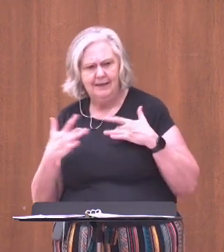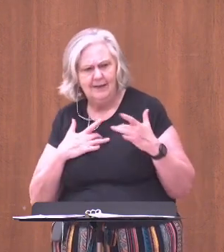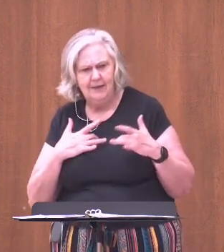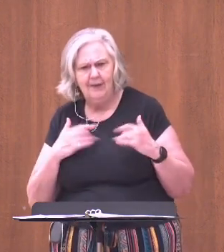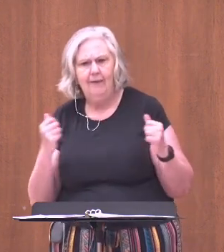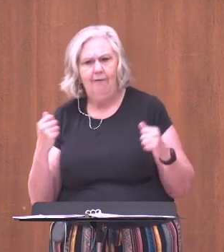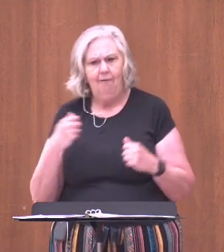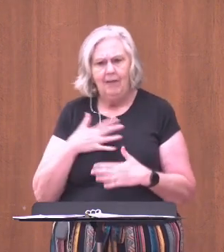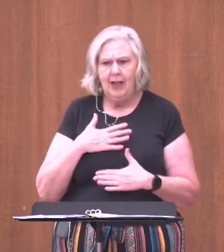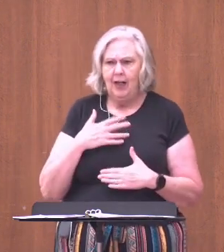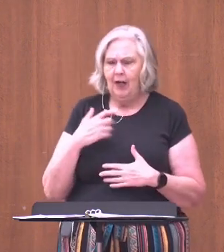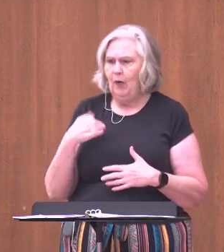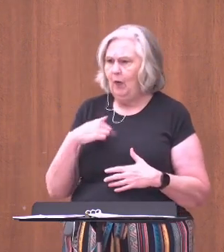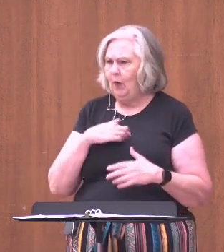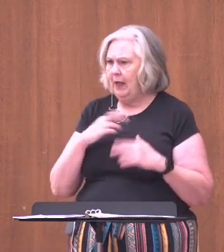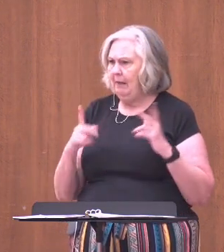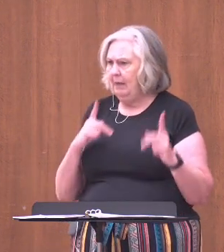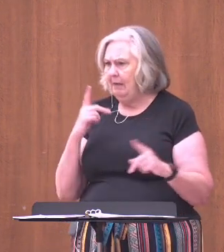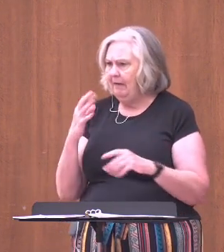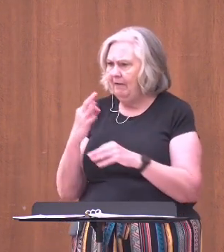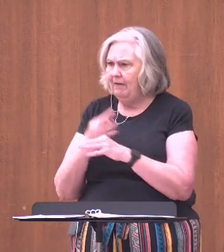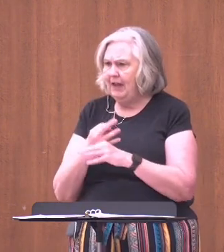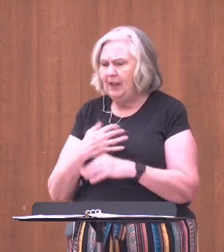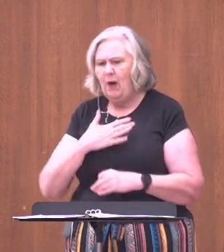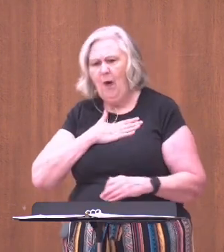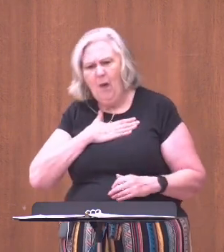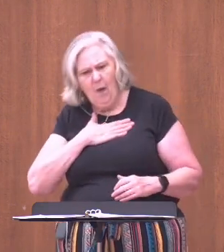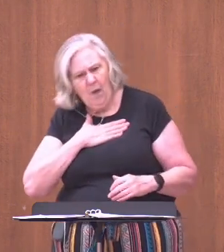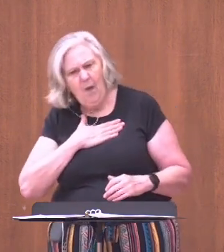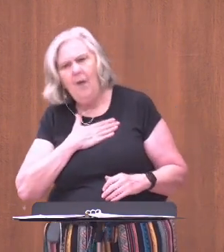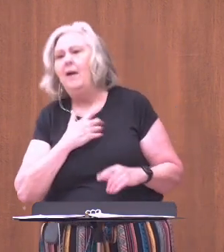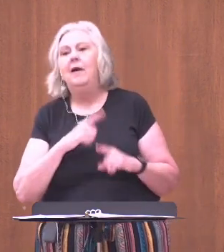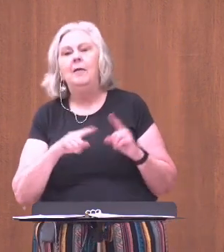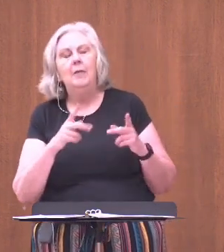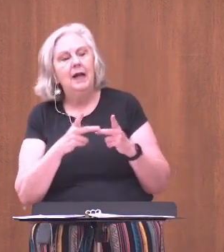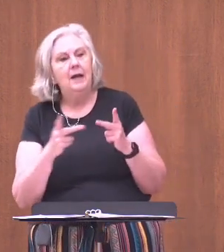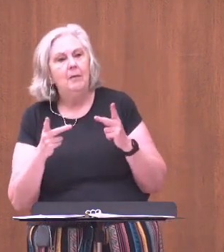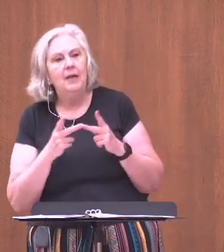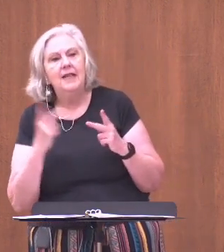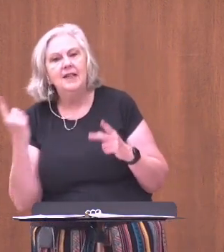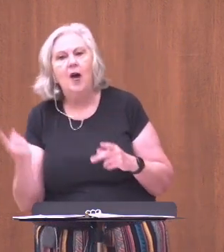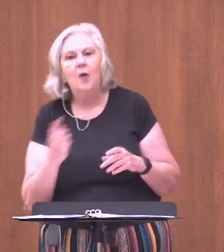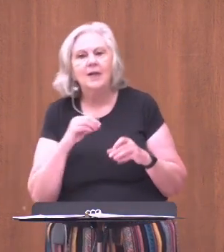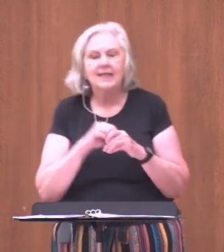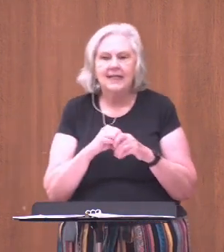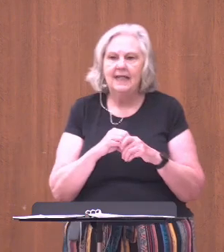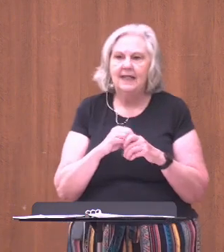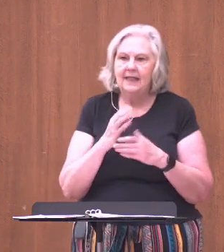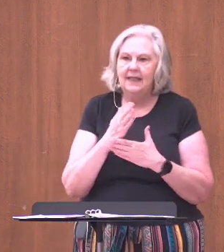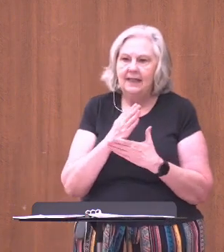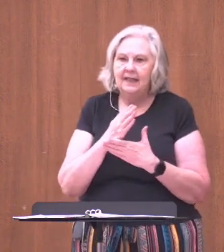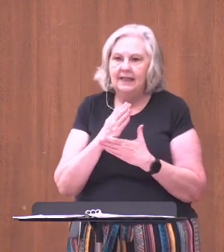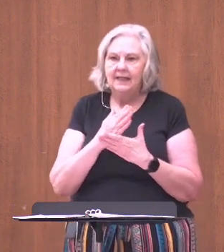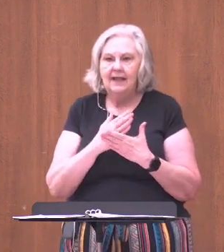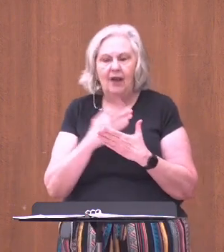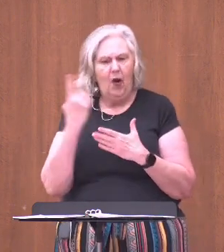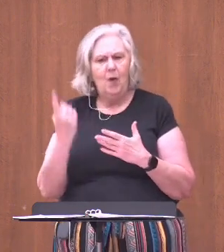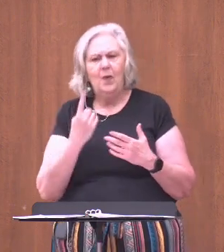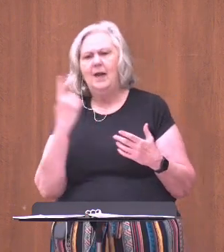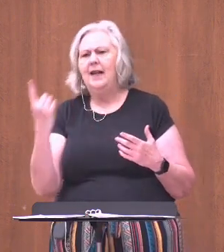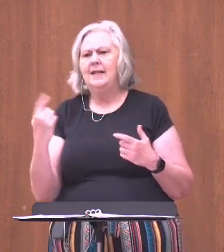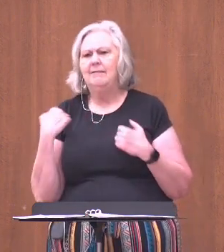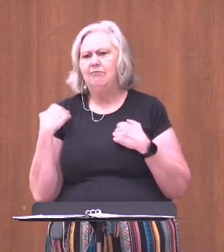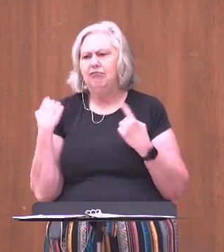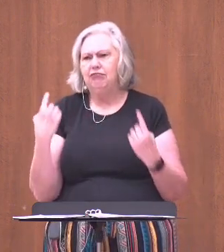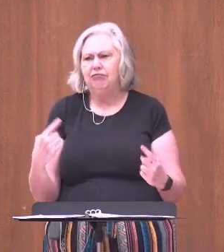we as people of faith hold dear to our hearts, but a place that has been always in some semblance of conflict.